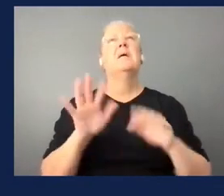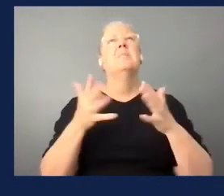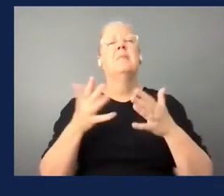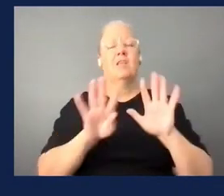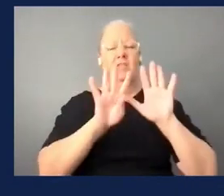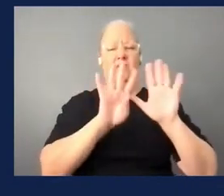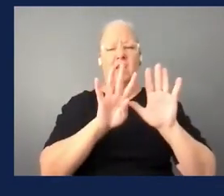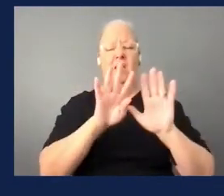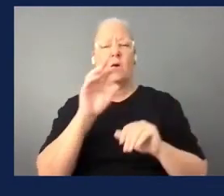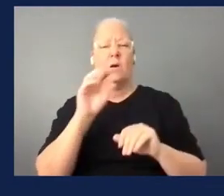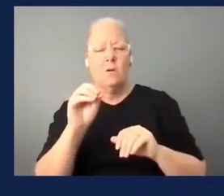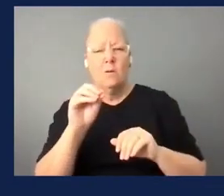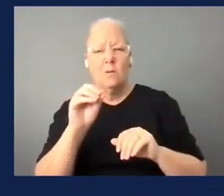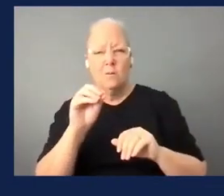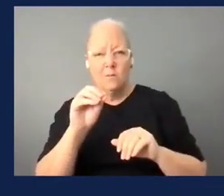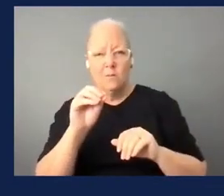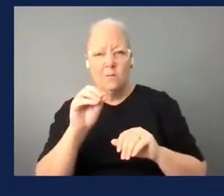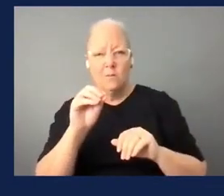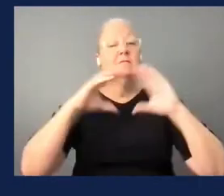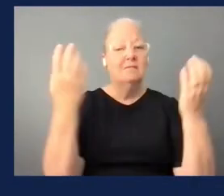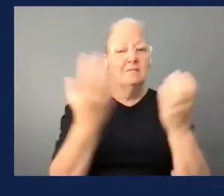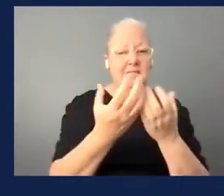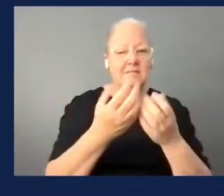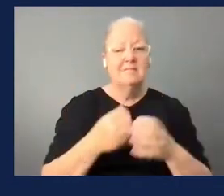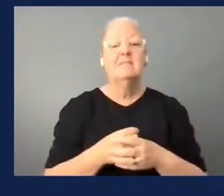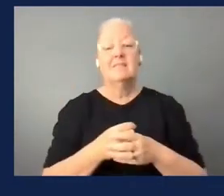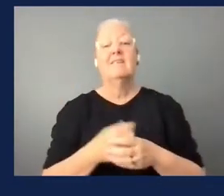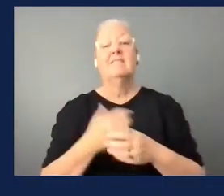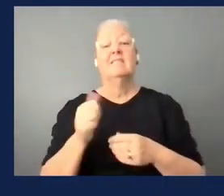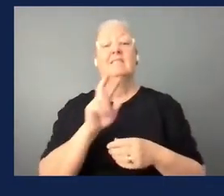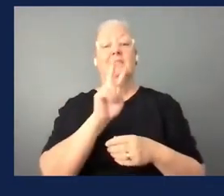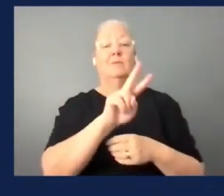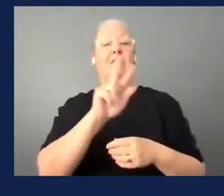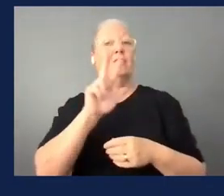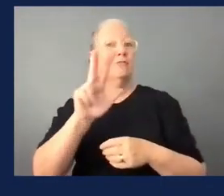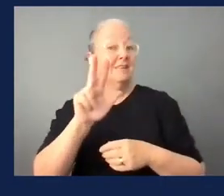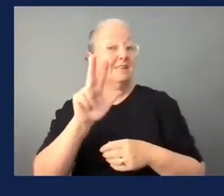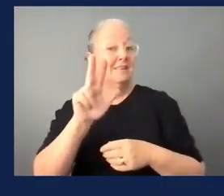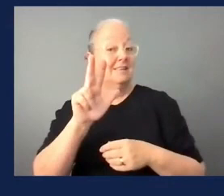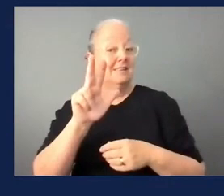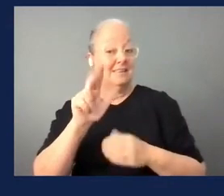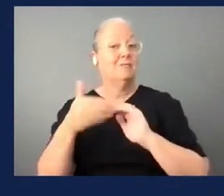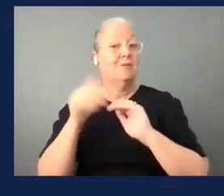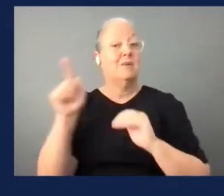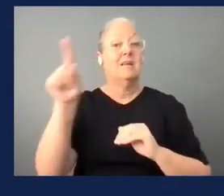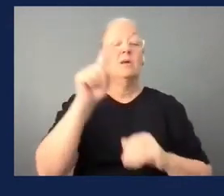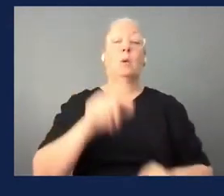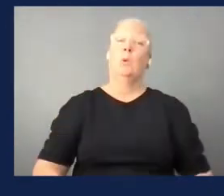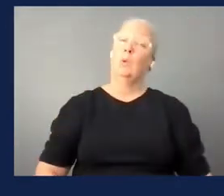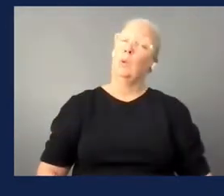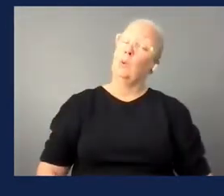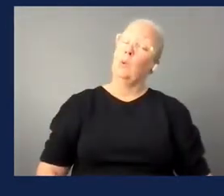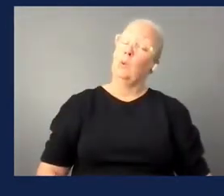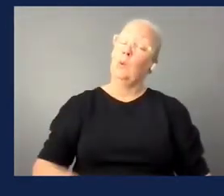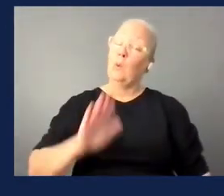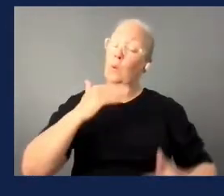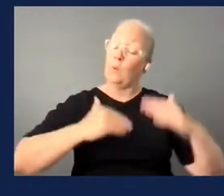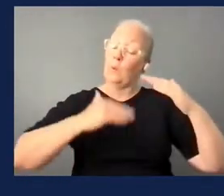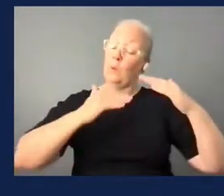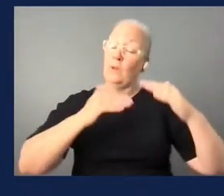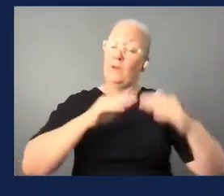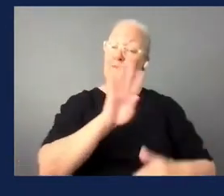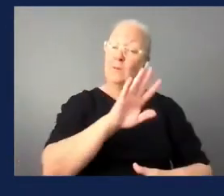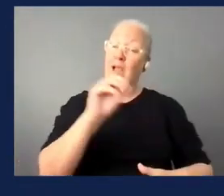games in 23 national associations. Okay, not quite 400, still pretty impressive. Not far